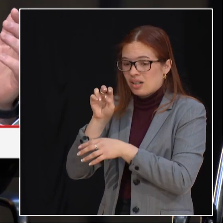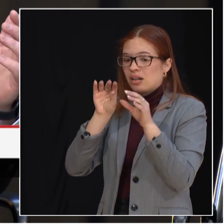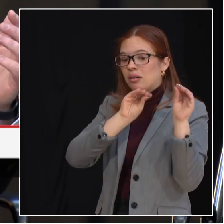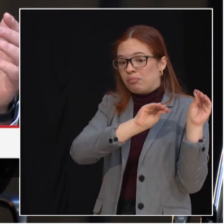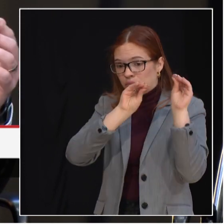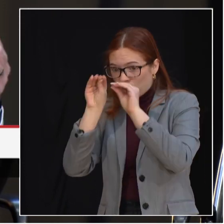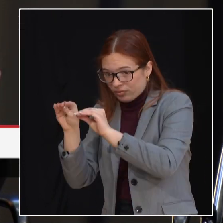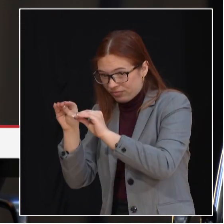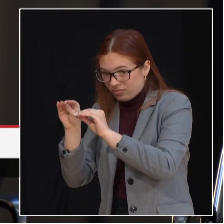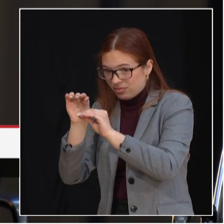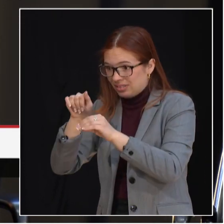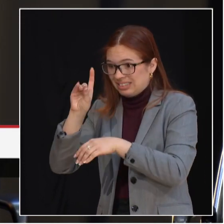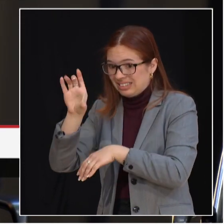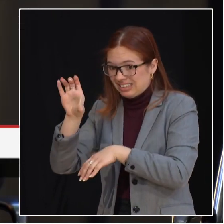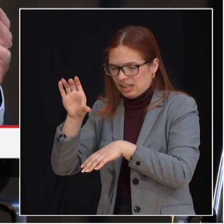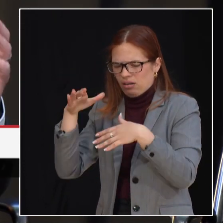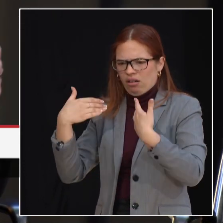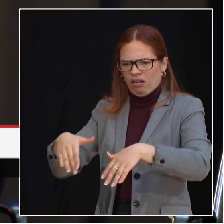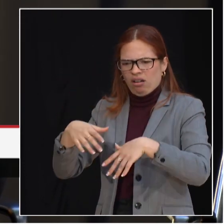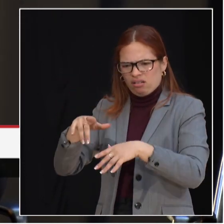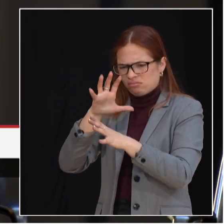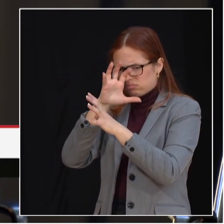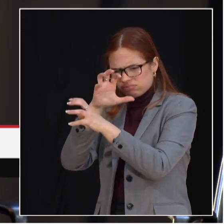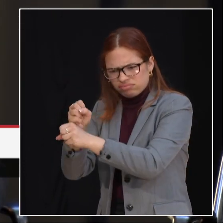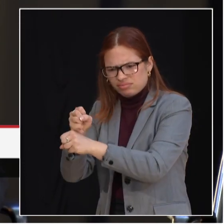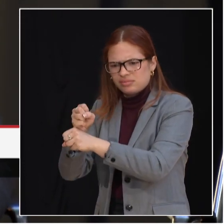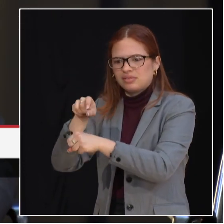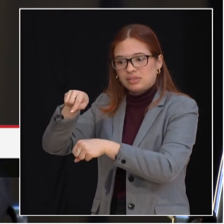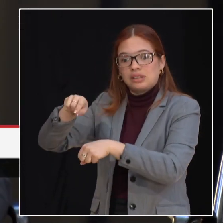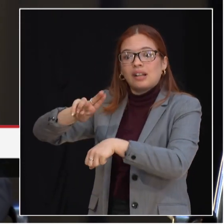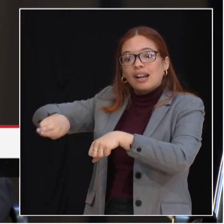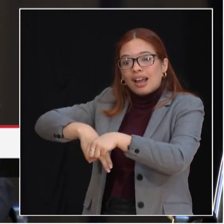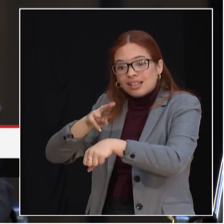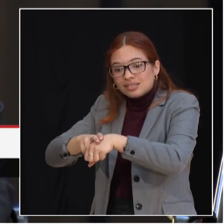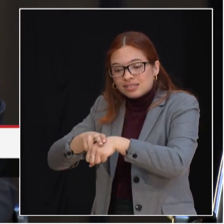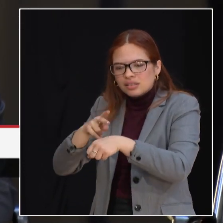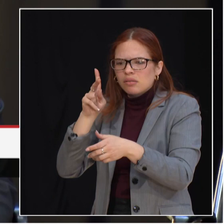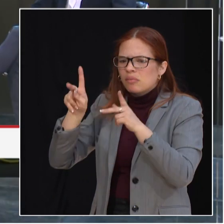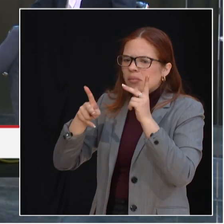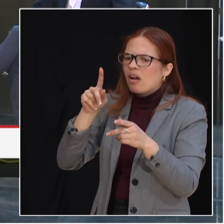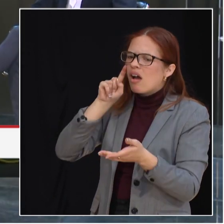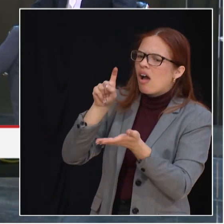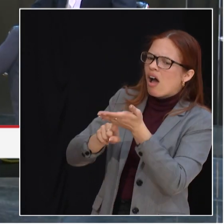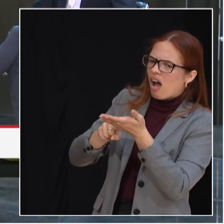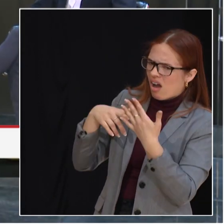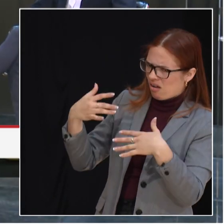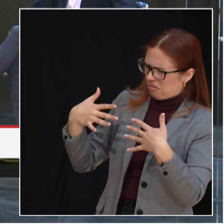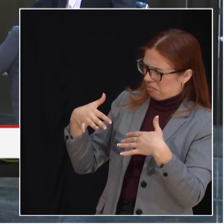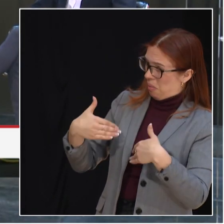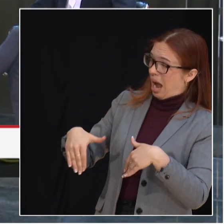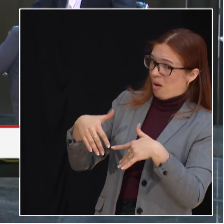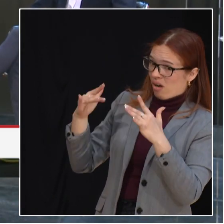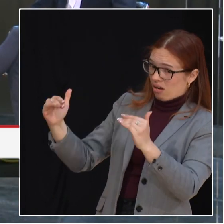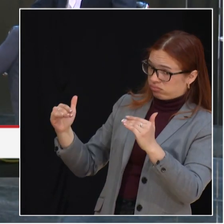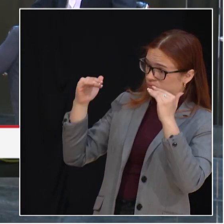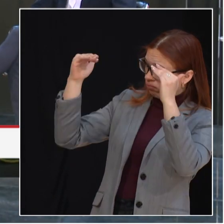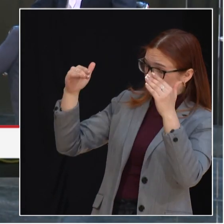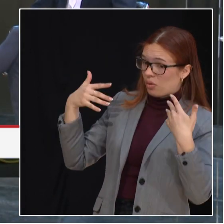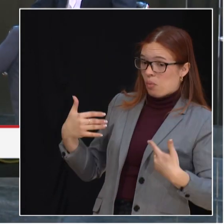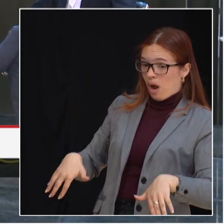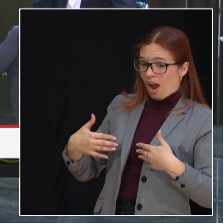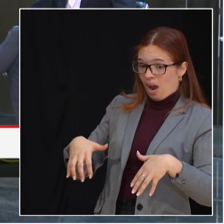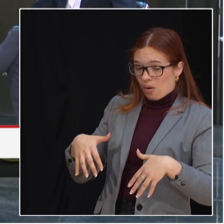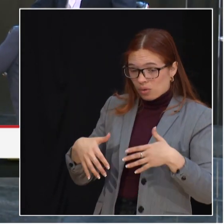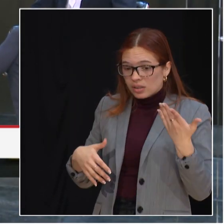our company nationally as well. I like that. How about you, Ms. Conley?